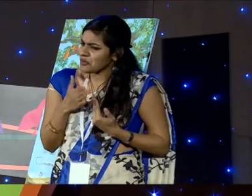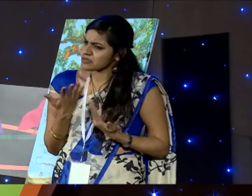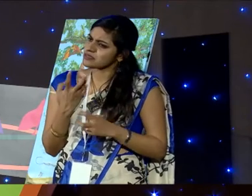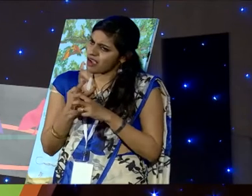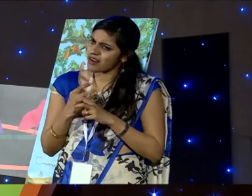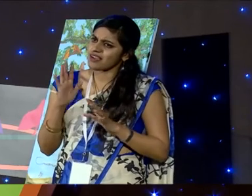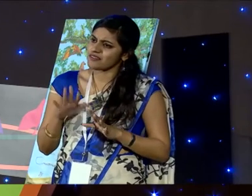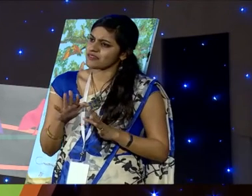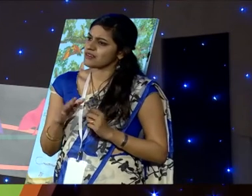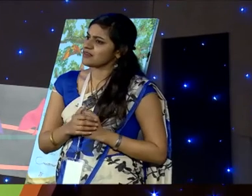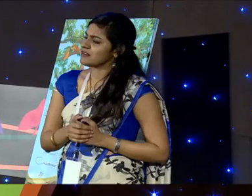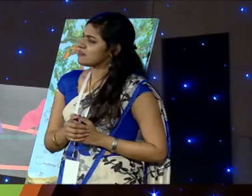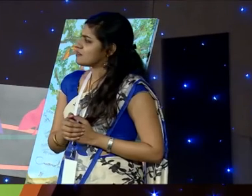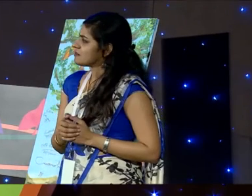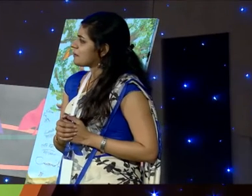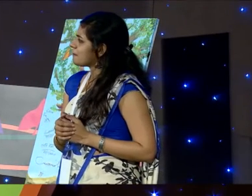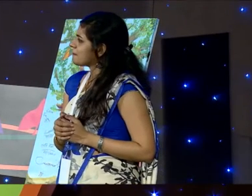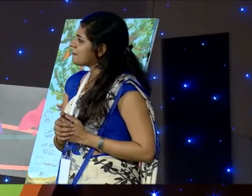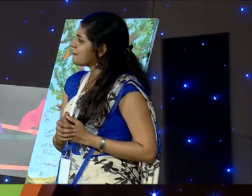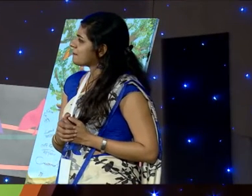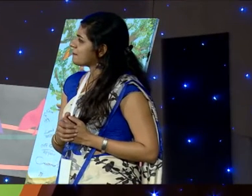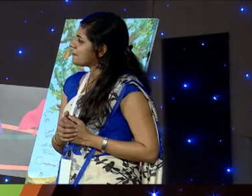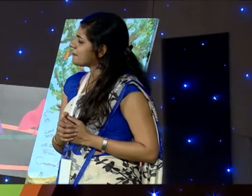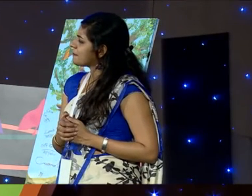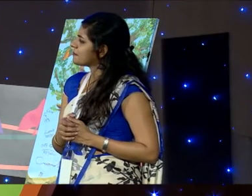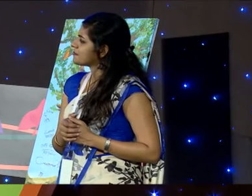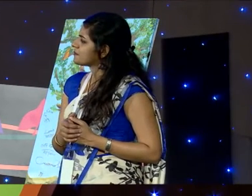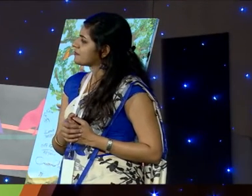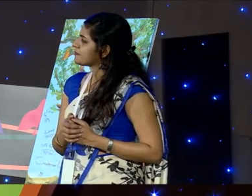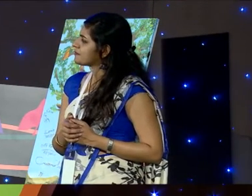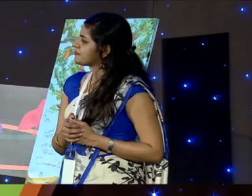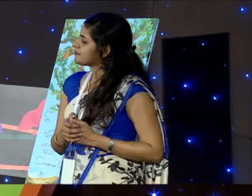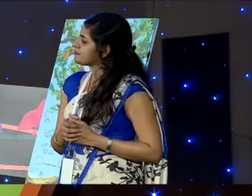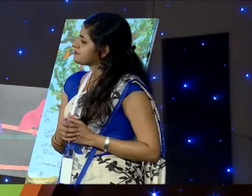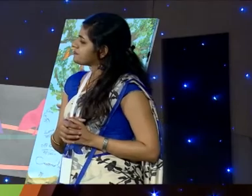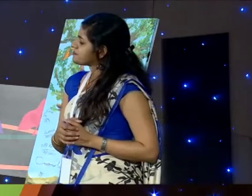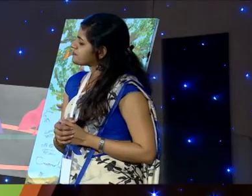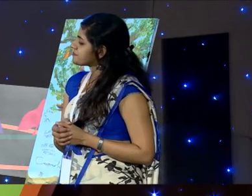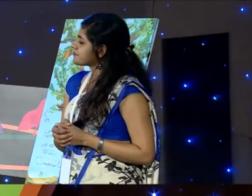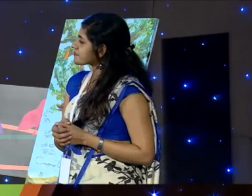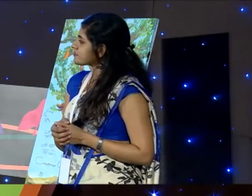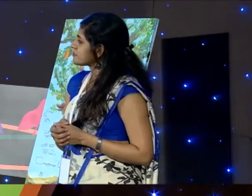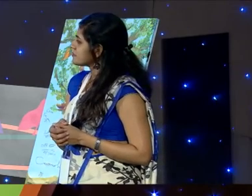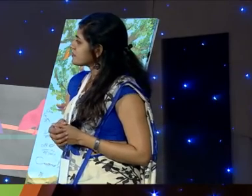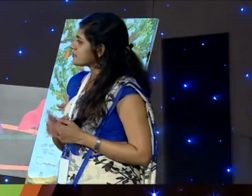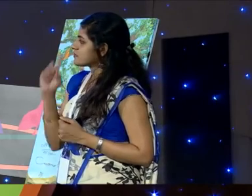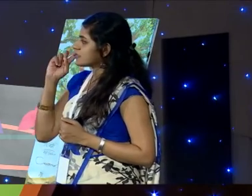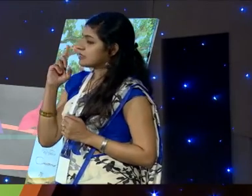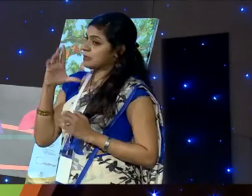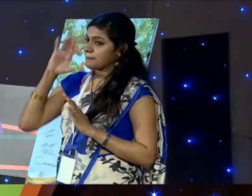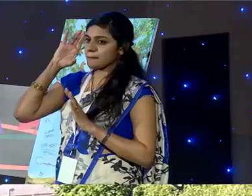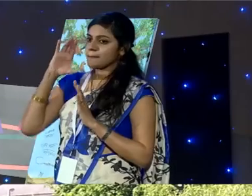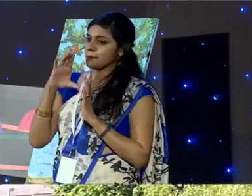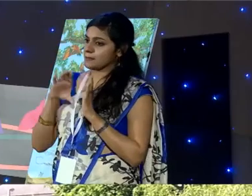thinking and a way of moving away from the past. This is a very